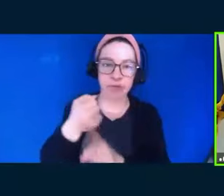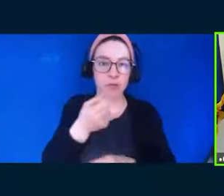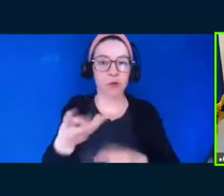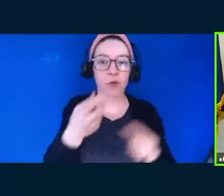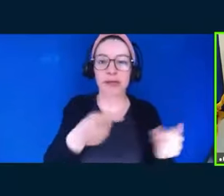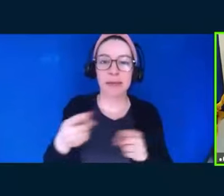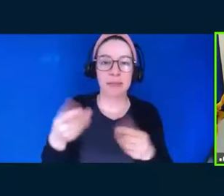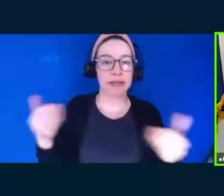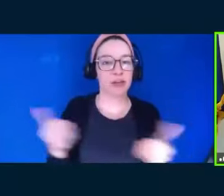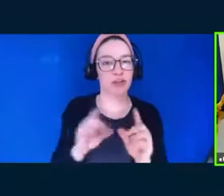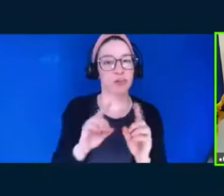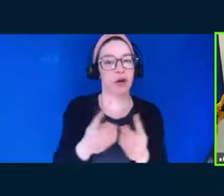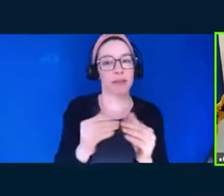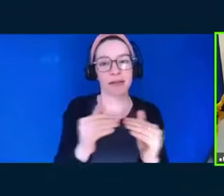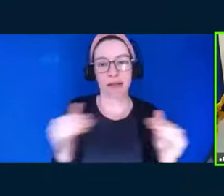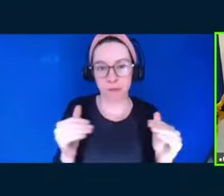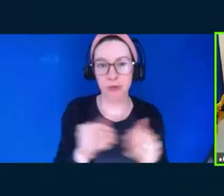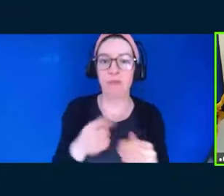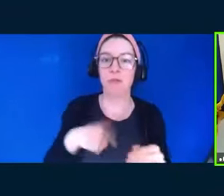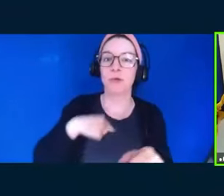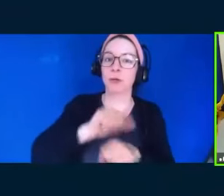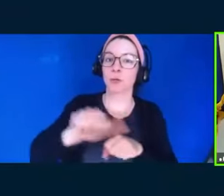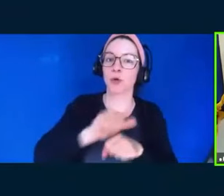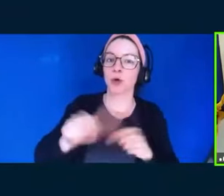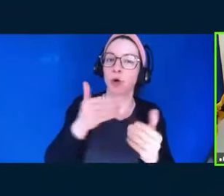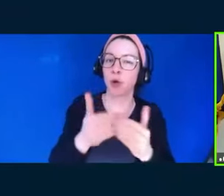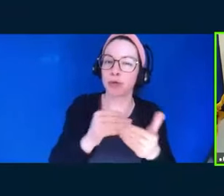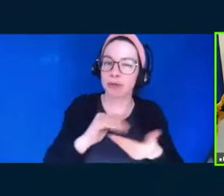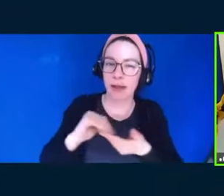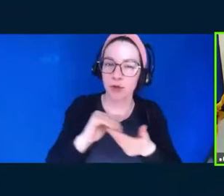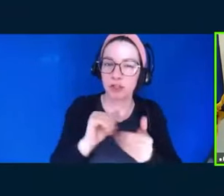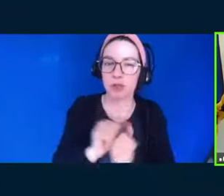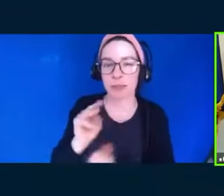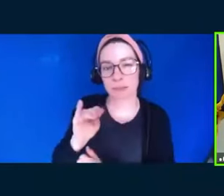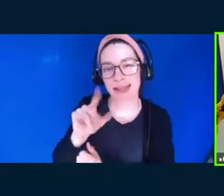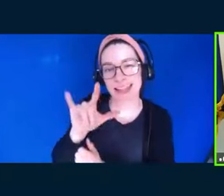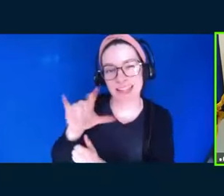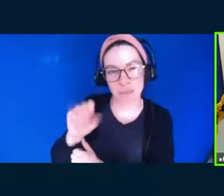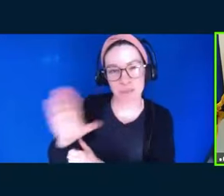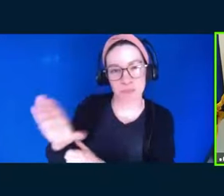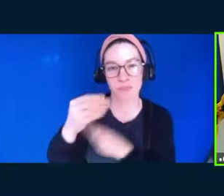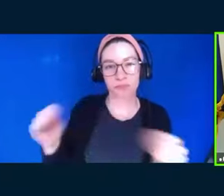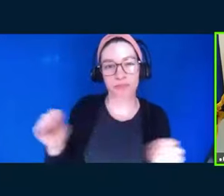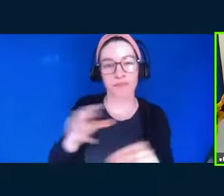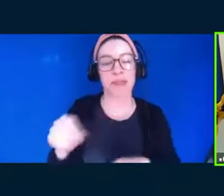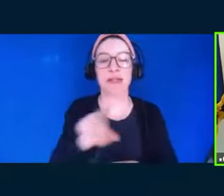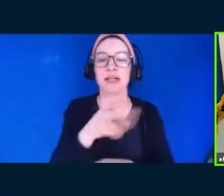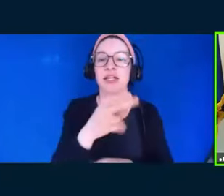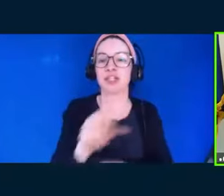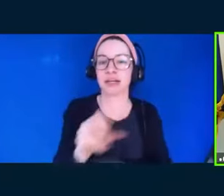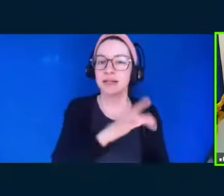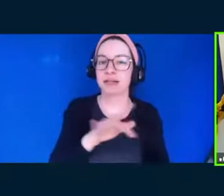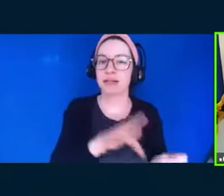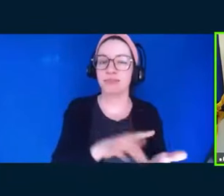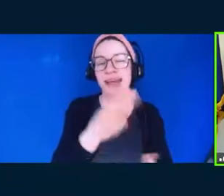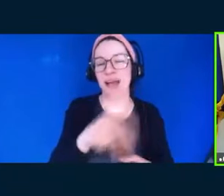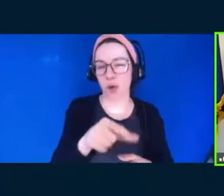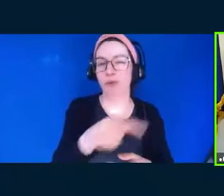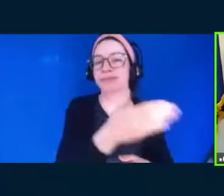level that we work in close in collaboration with Melissa's office and with the DHS Center headquartered over at